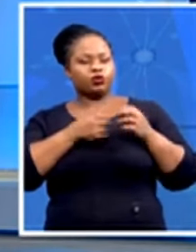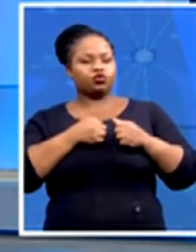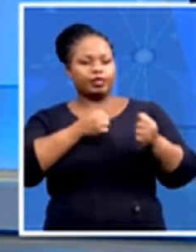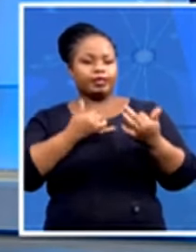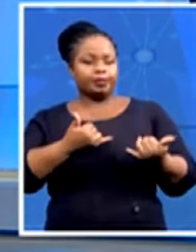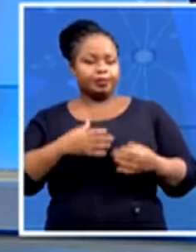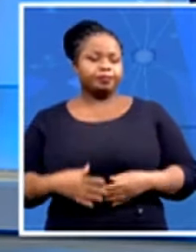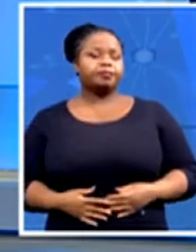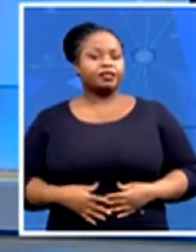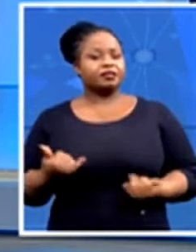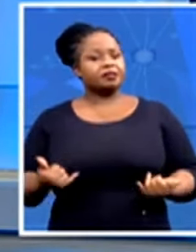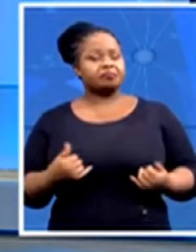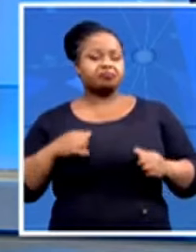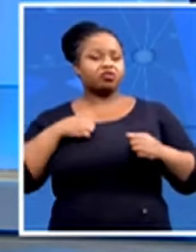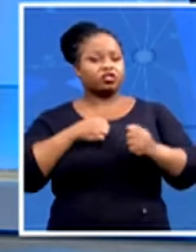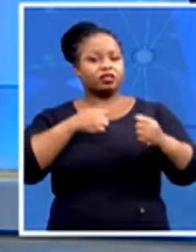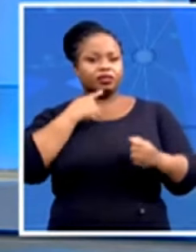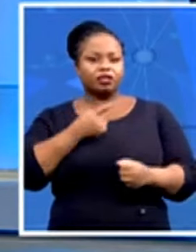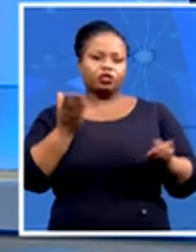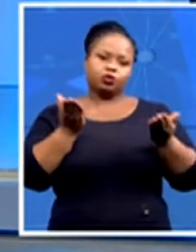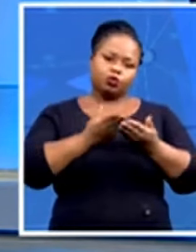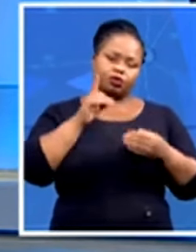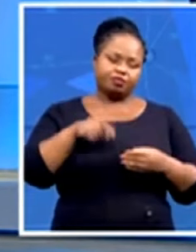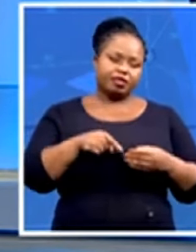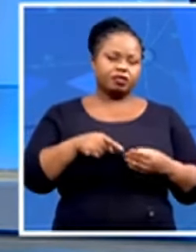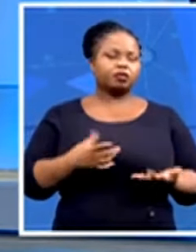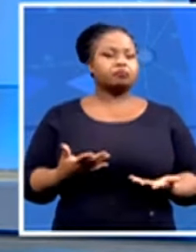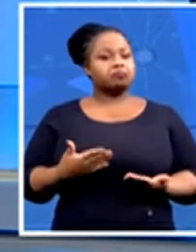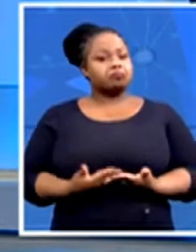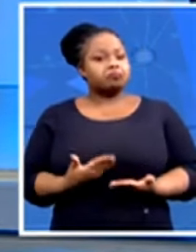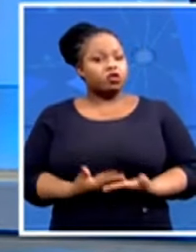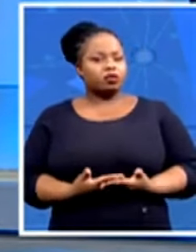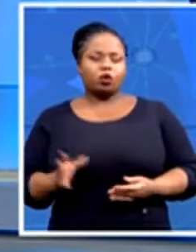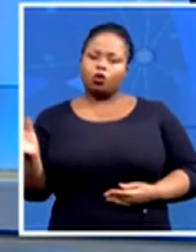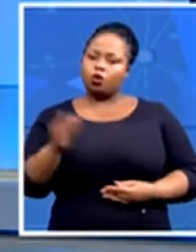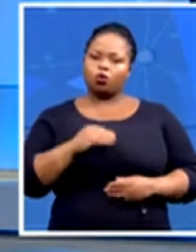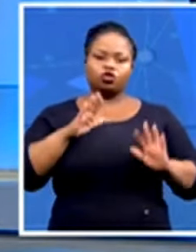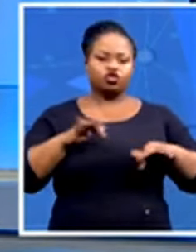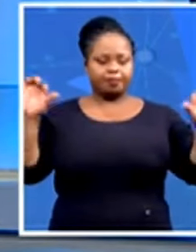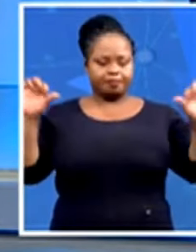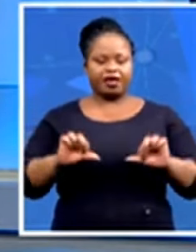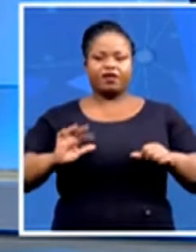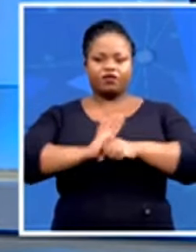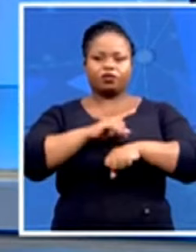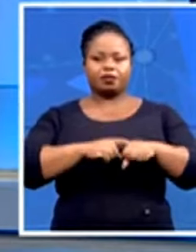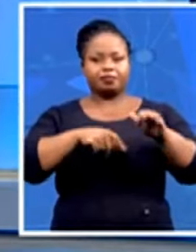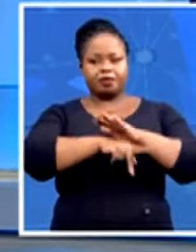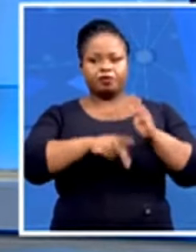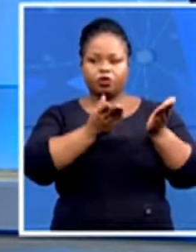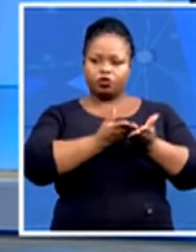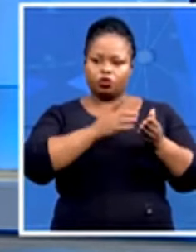schools to, where possible, receive all learners at primary school level as part of a gradual return to